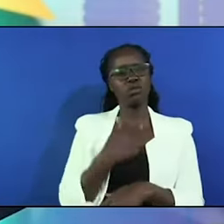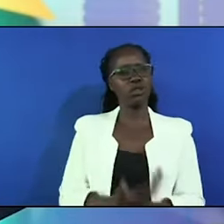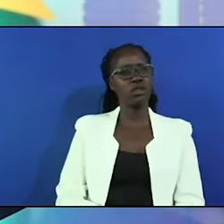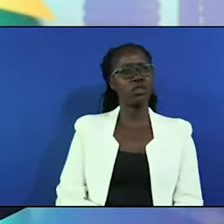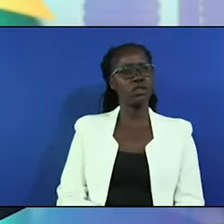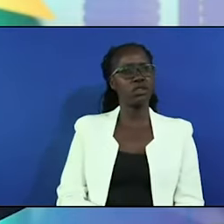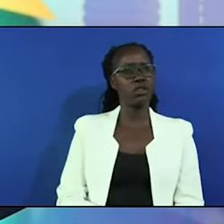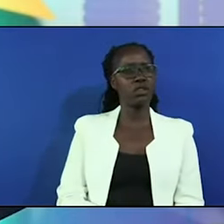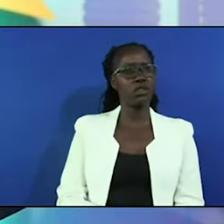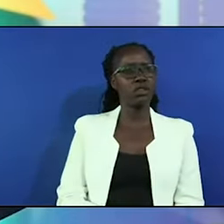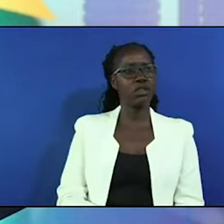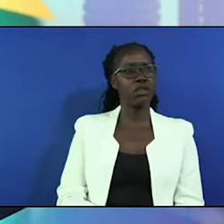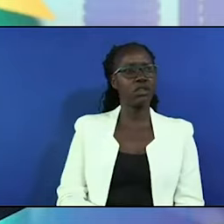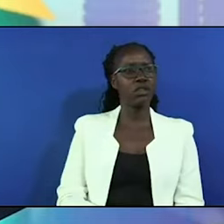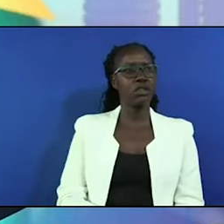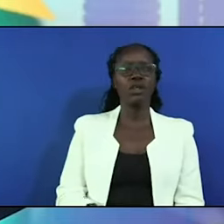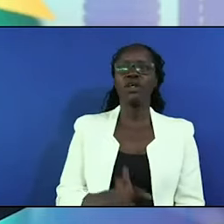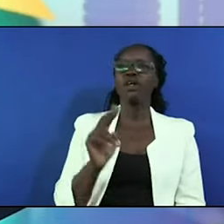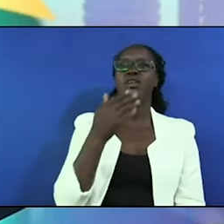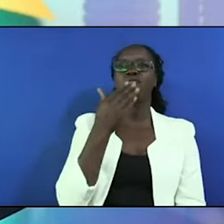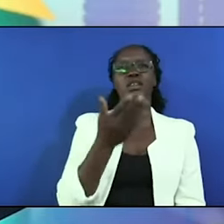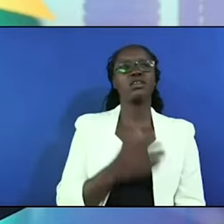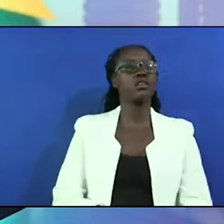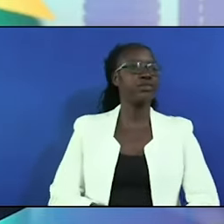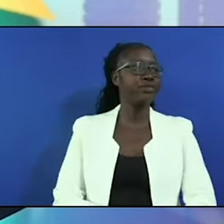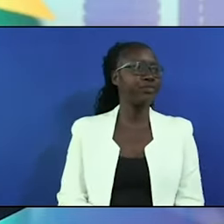Girlfriend, those days,